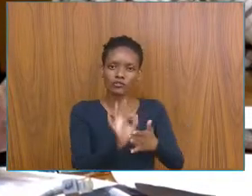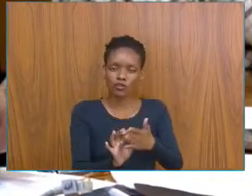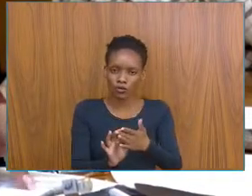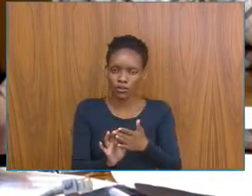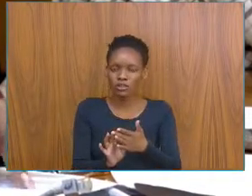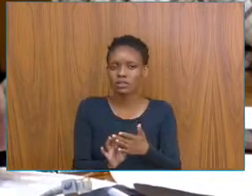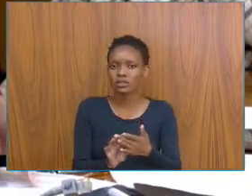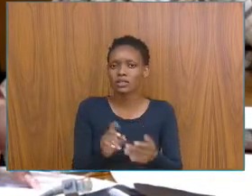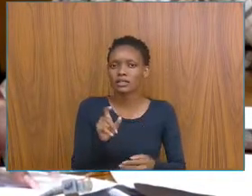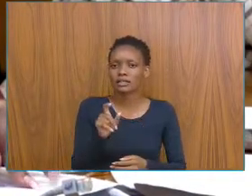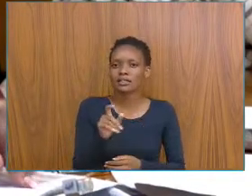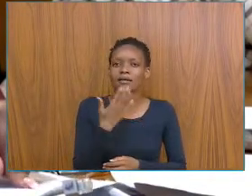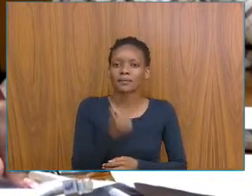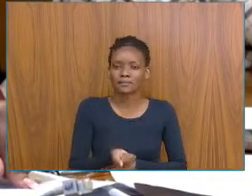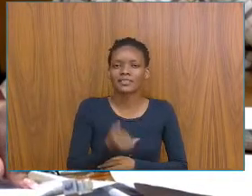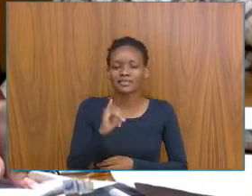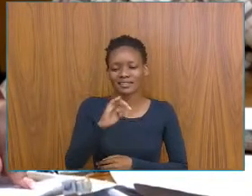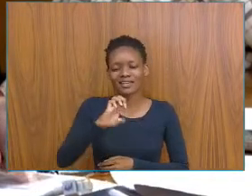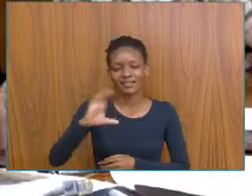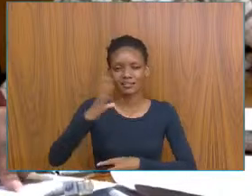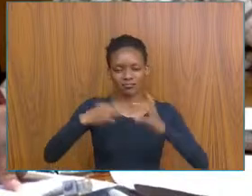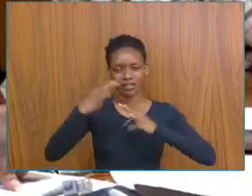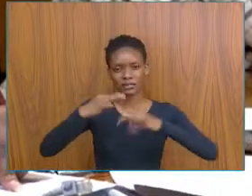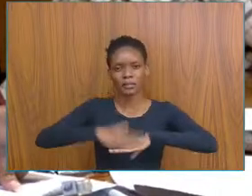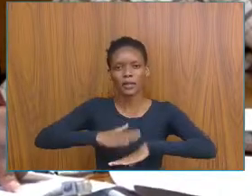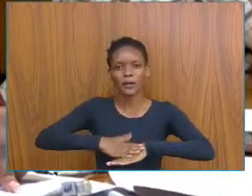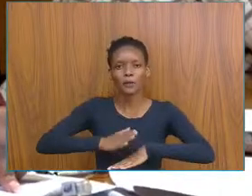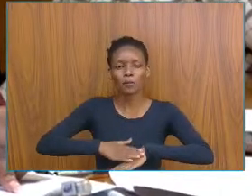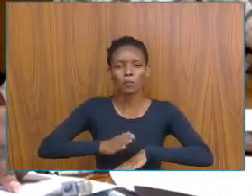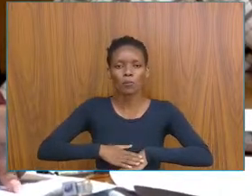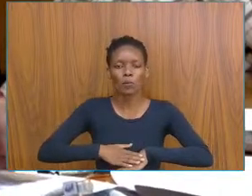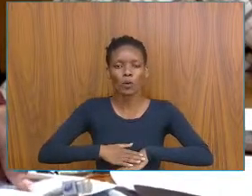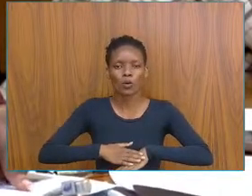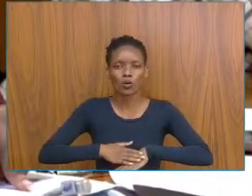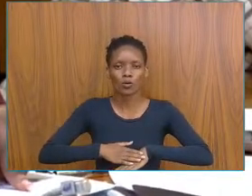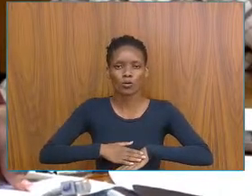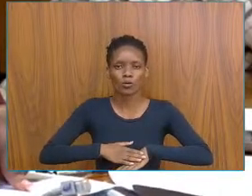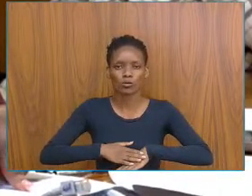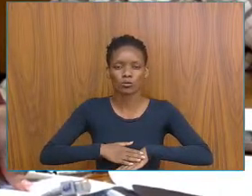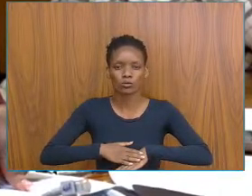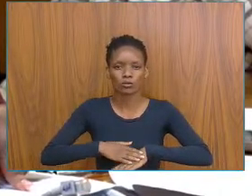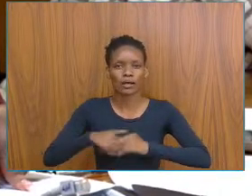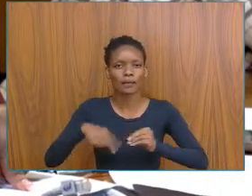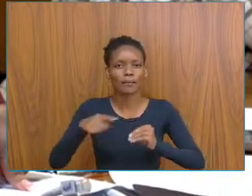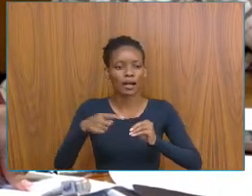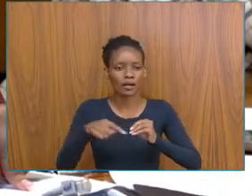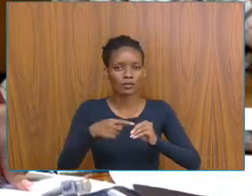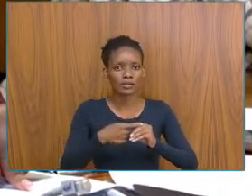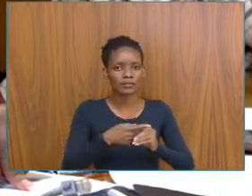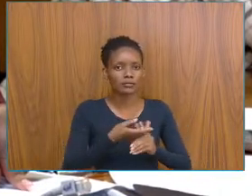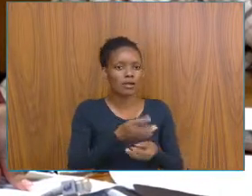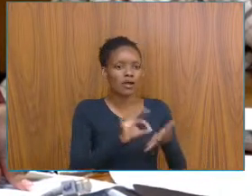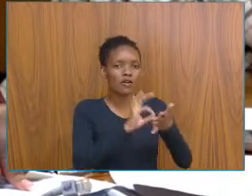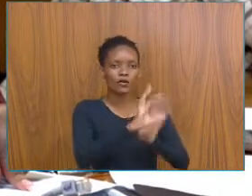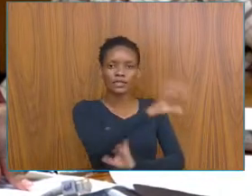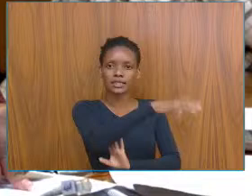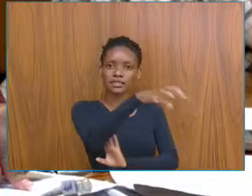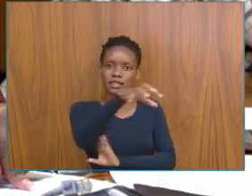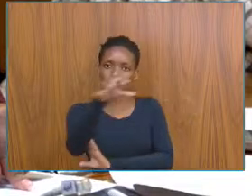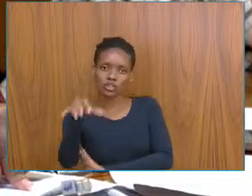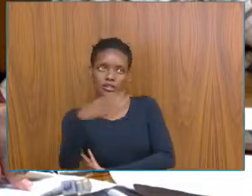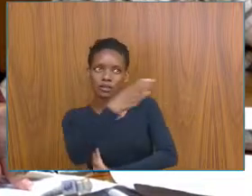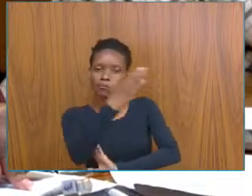Just if the IEC can just elaborate on the increase in the voting stations. And also,